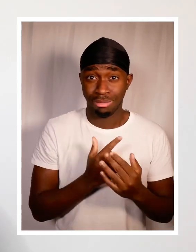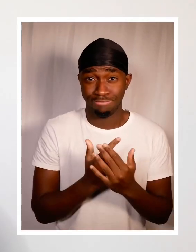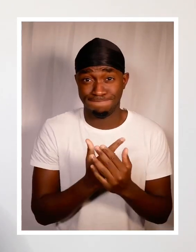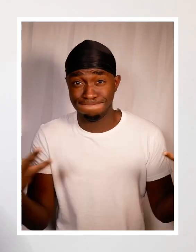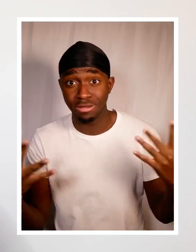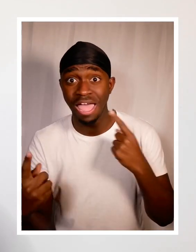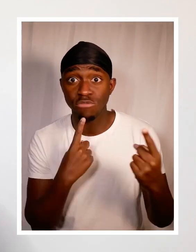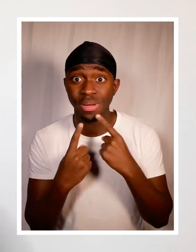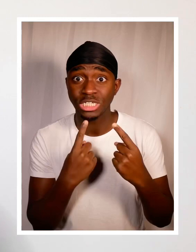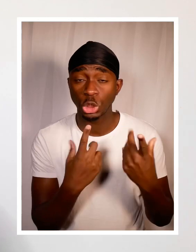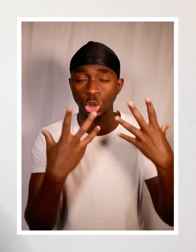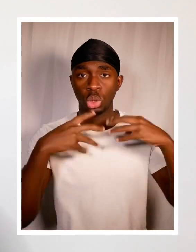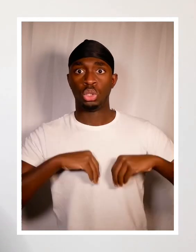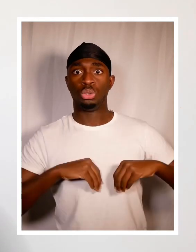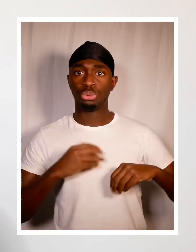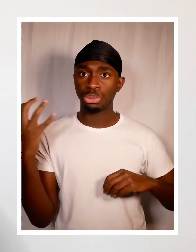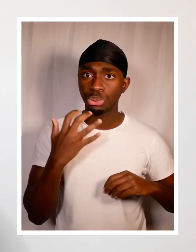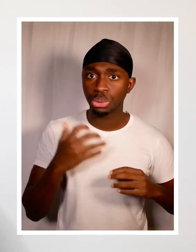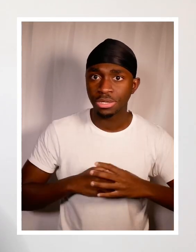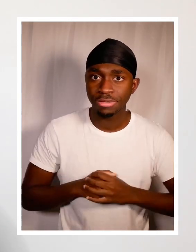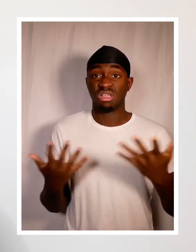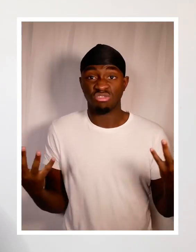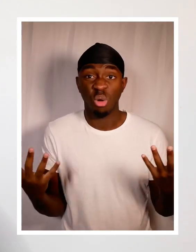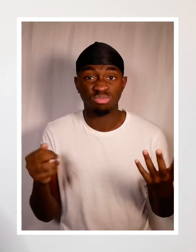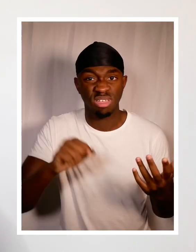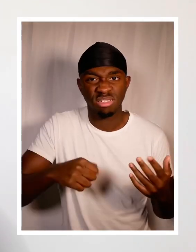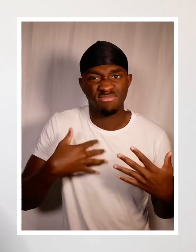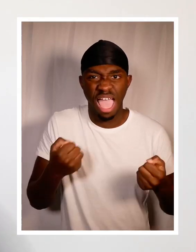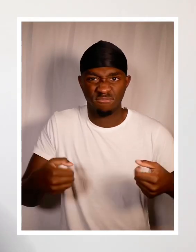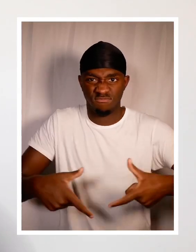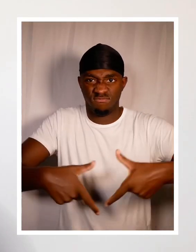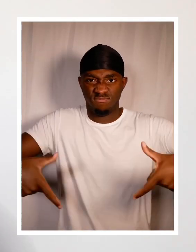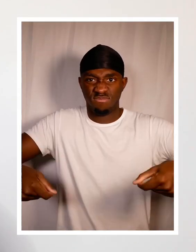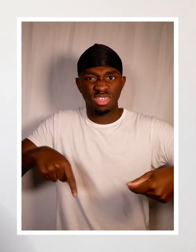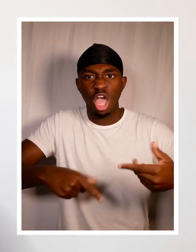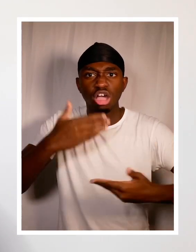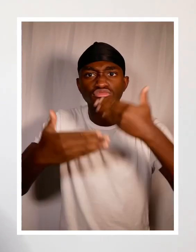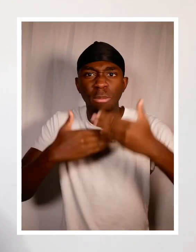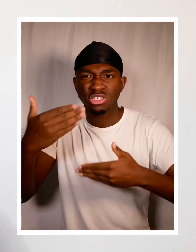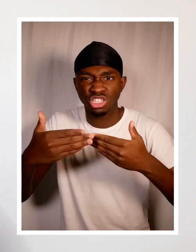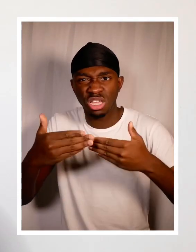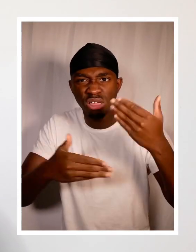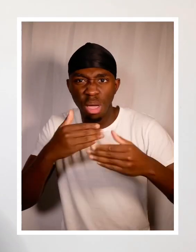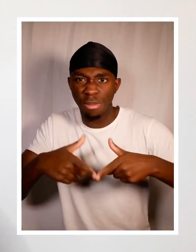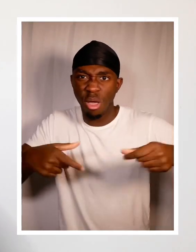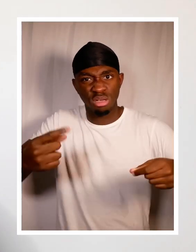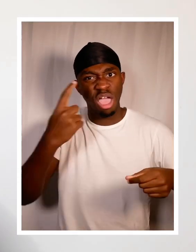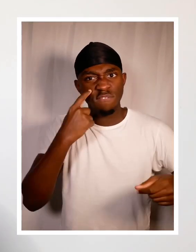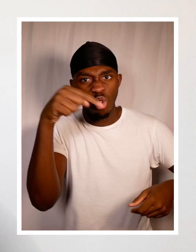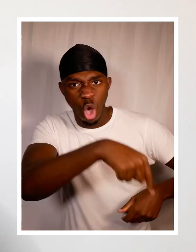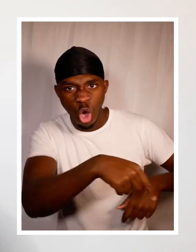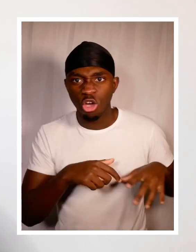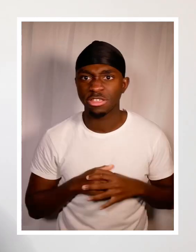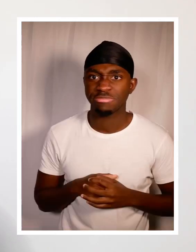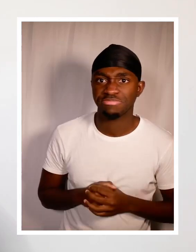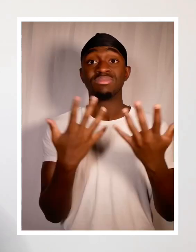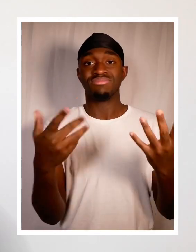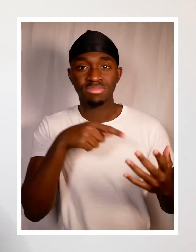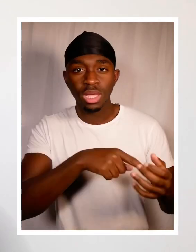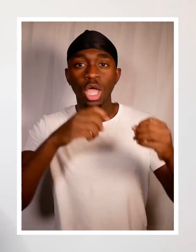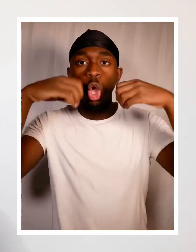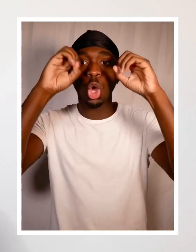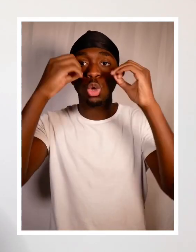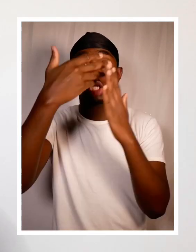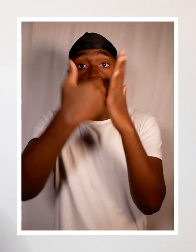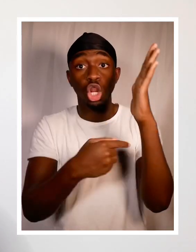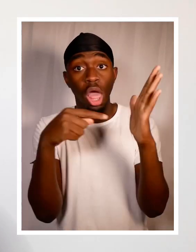overwhelming it can be where when you want to learn how to code or you want to get into tech or just development